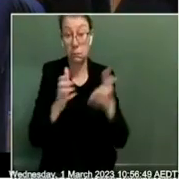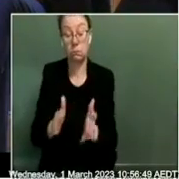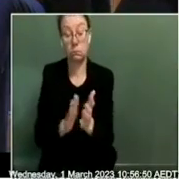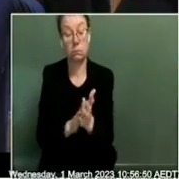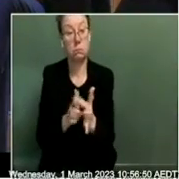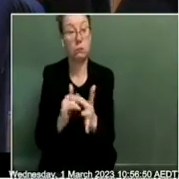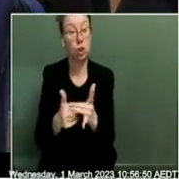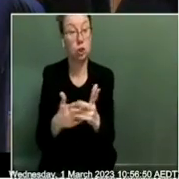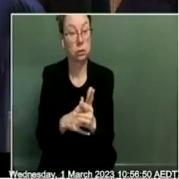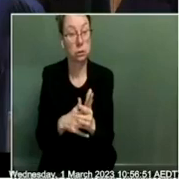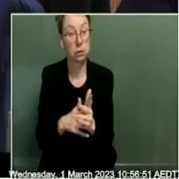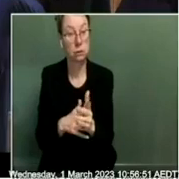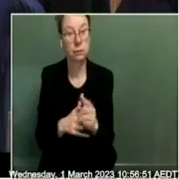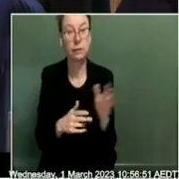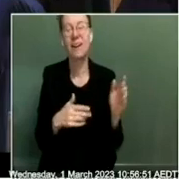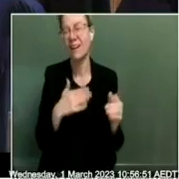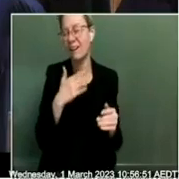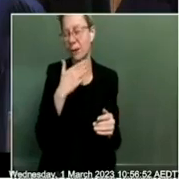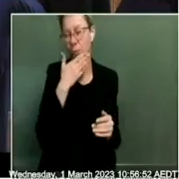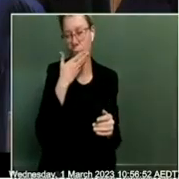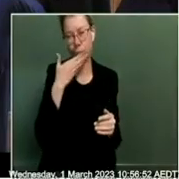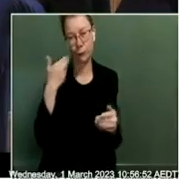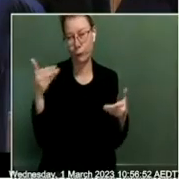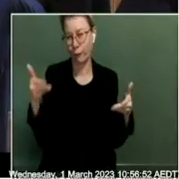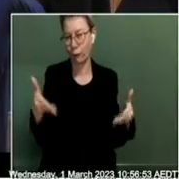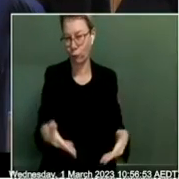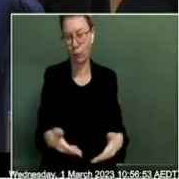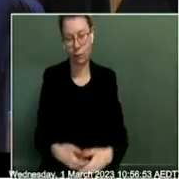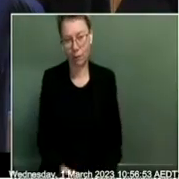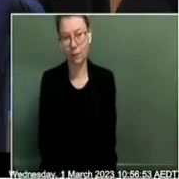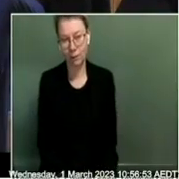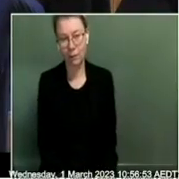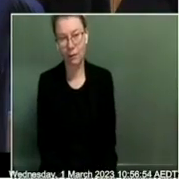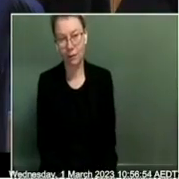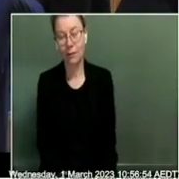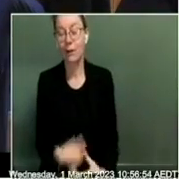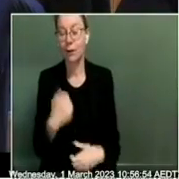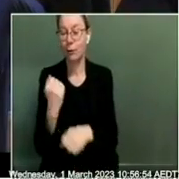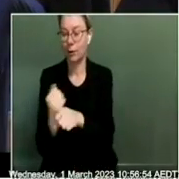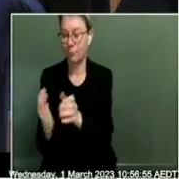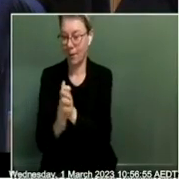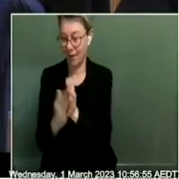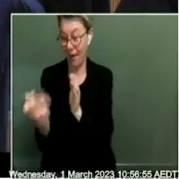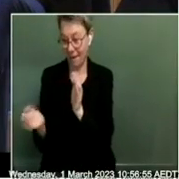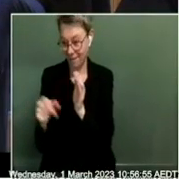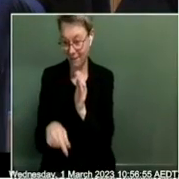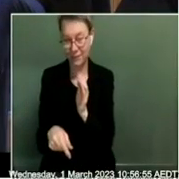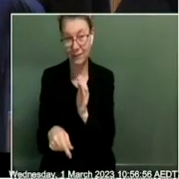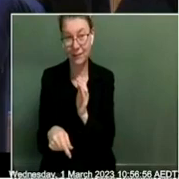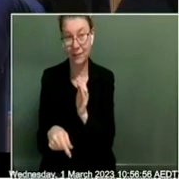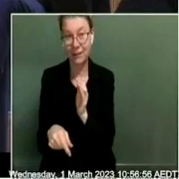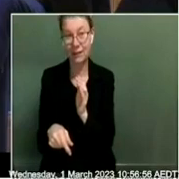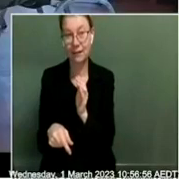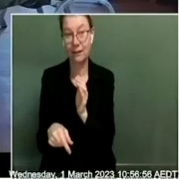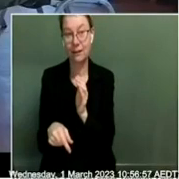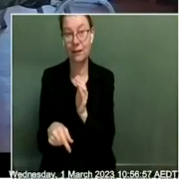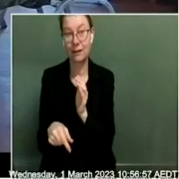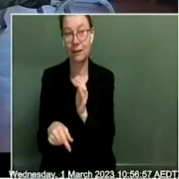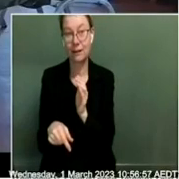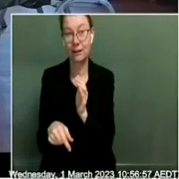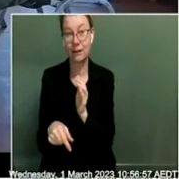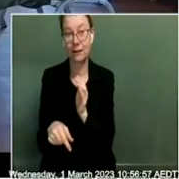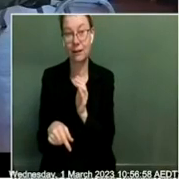Mm. So Gran was there. Mm-hmm. She passed away how, Joe? We